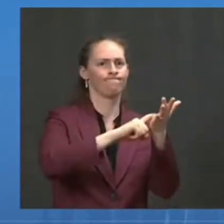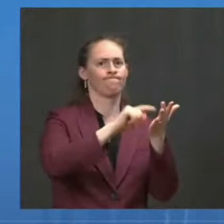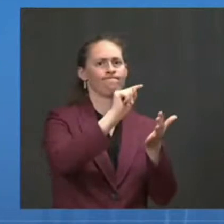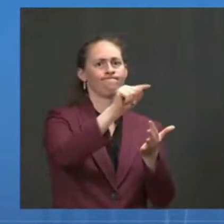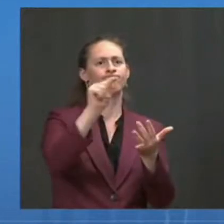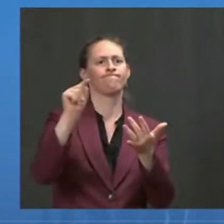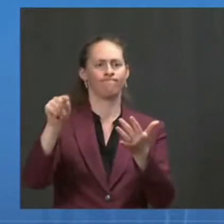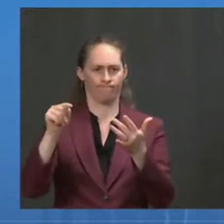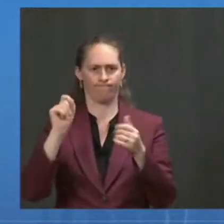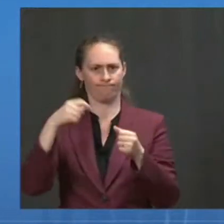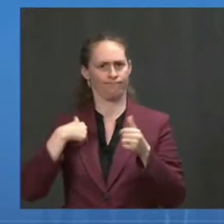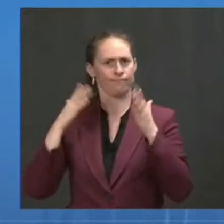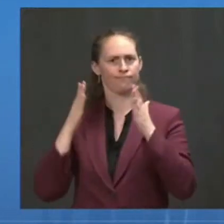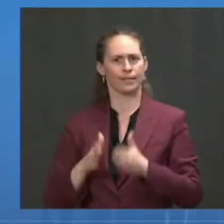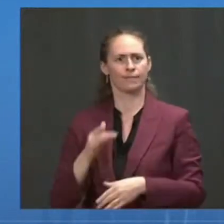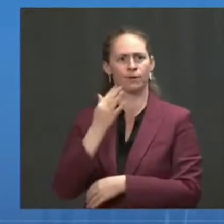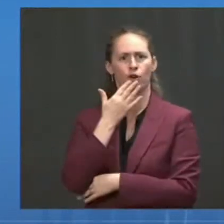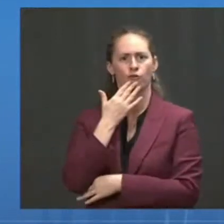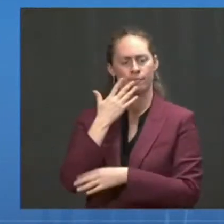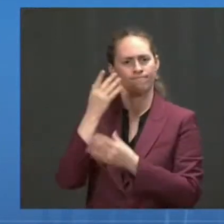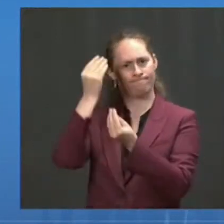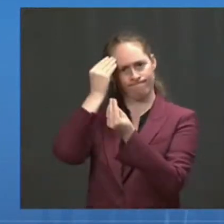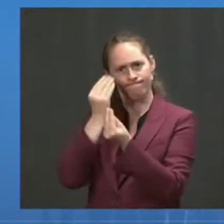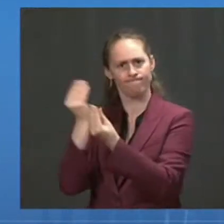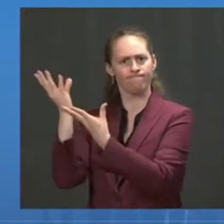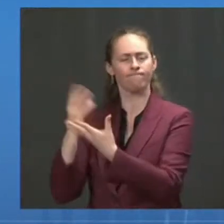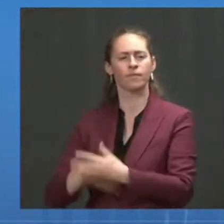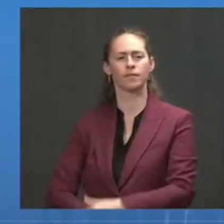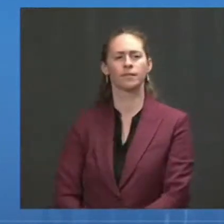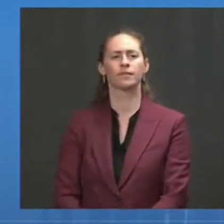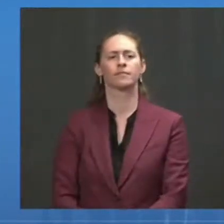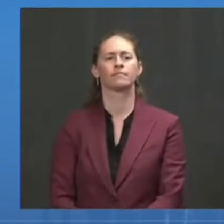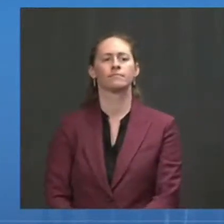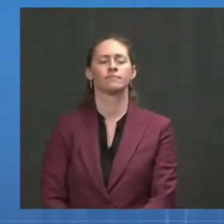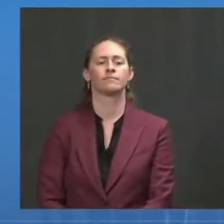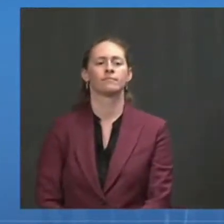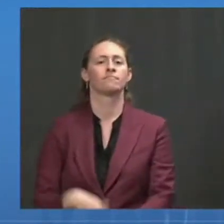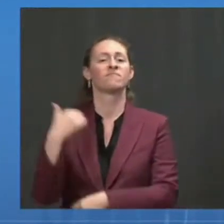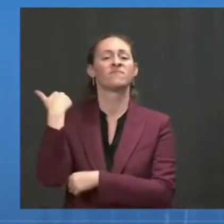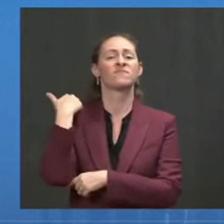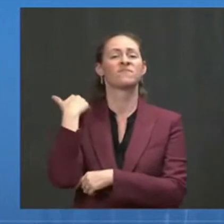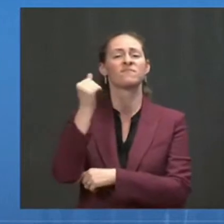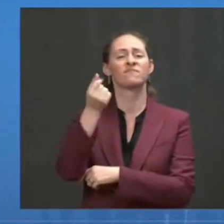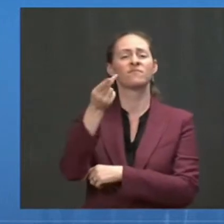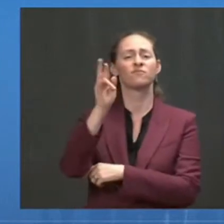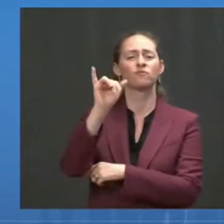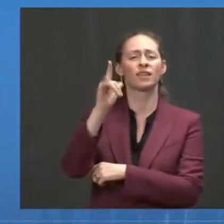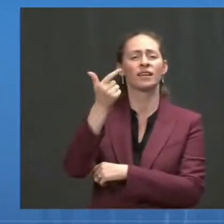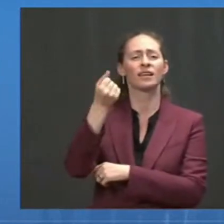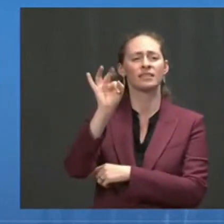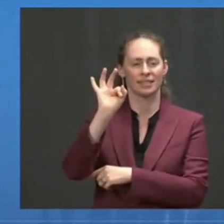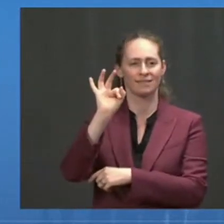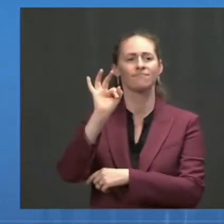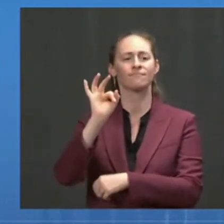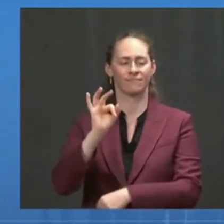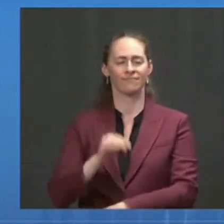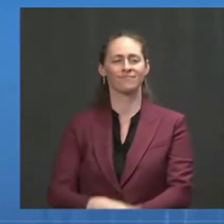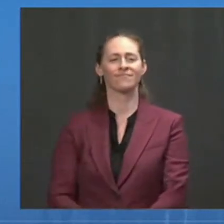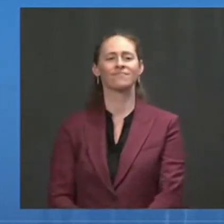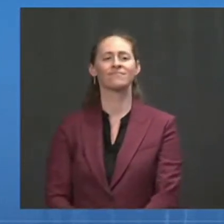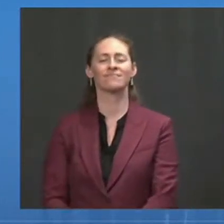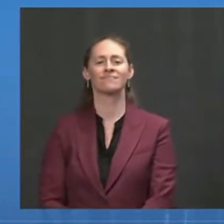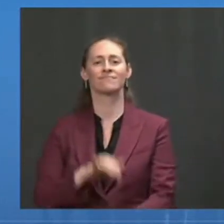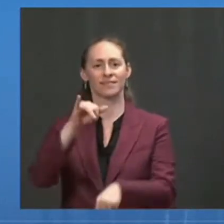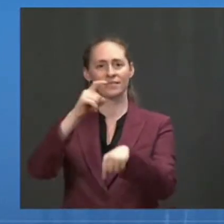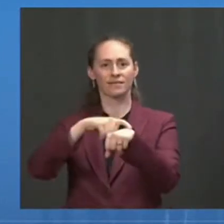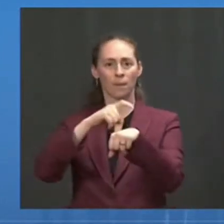adults in the US eligible for vaccine on April 19th, the majority of individuals receiving vaccines